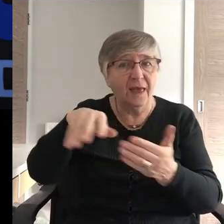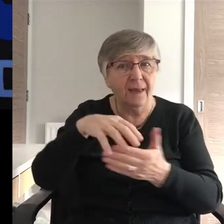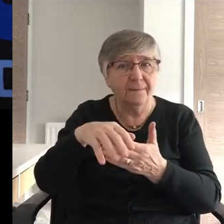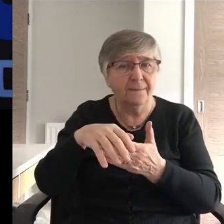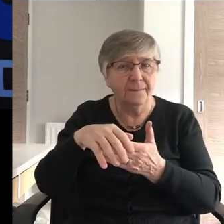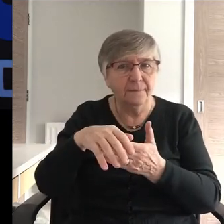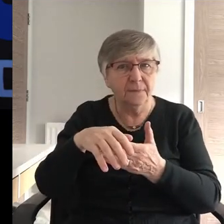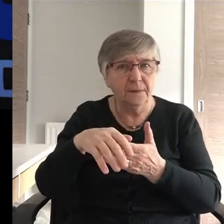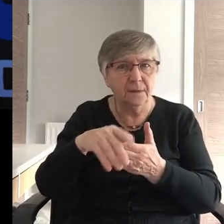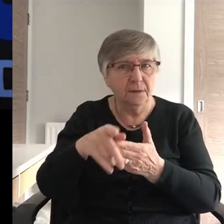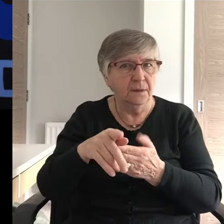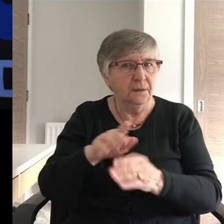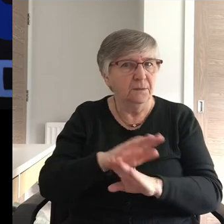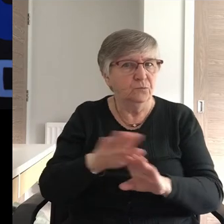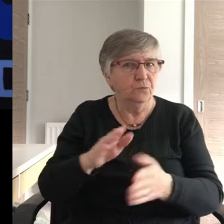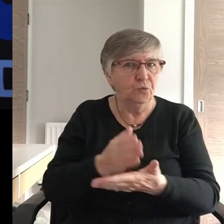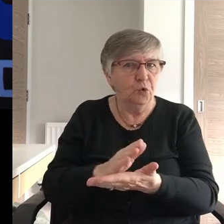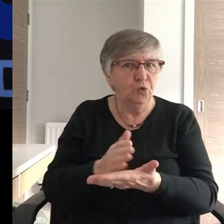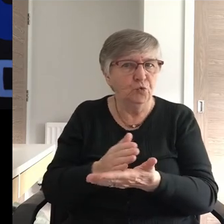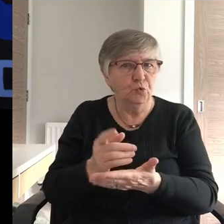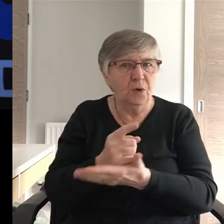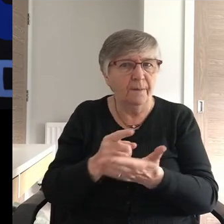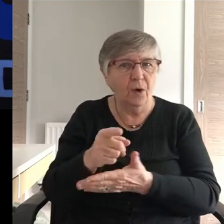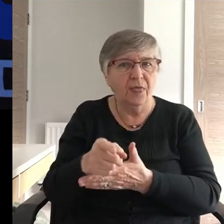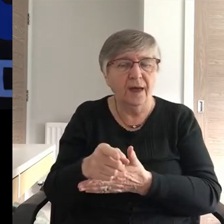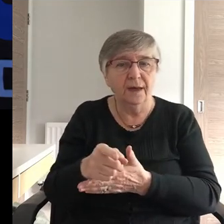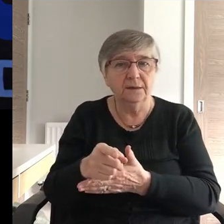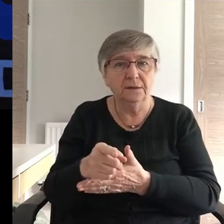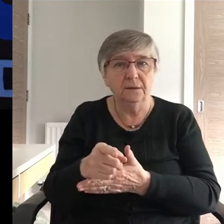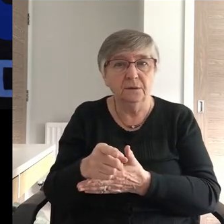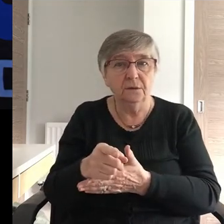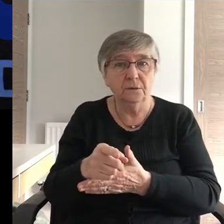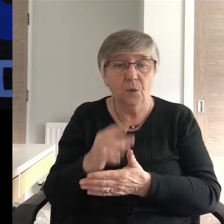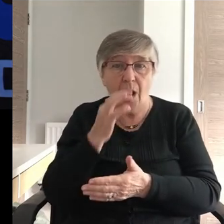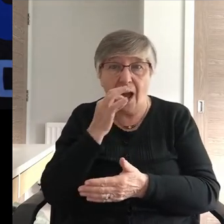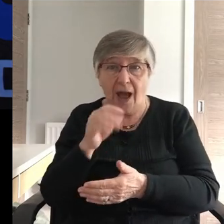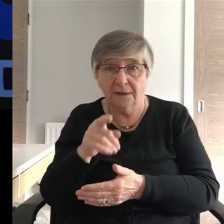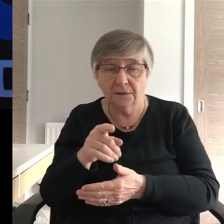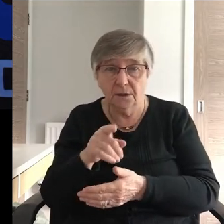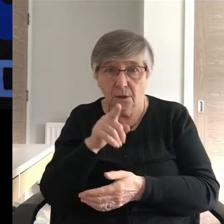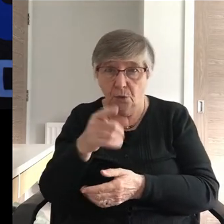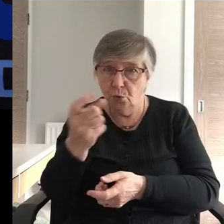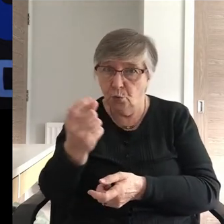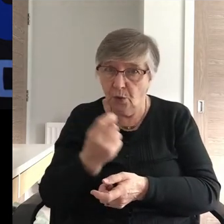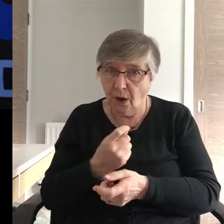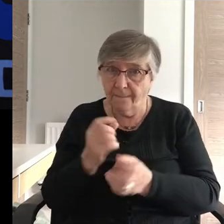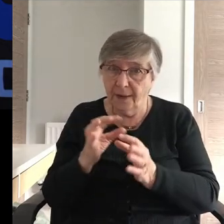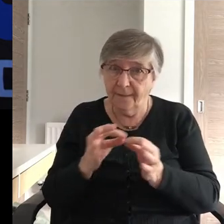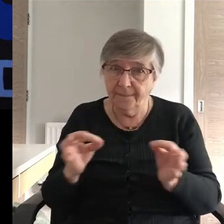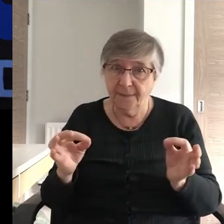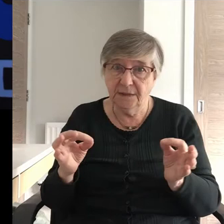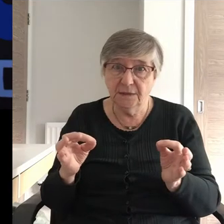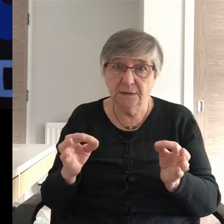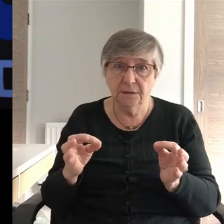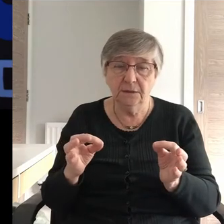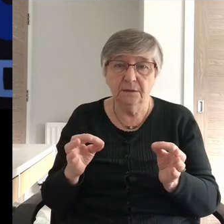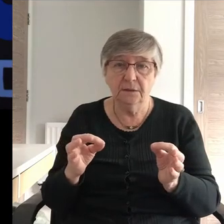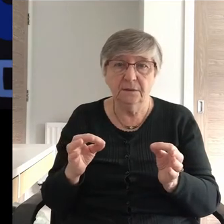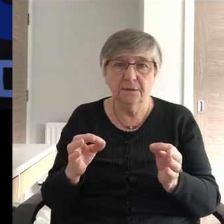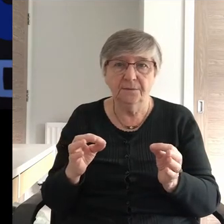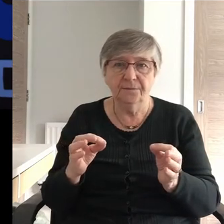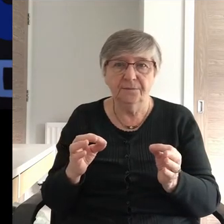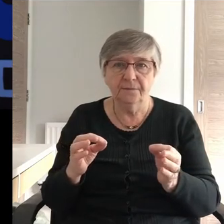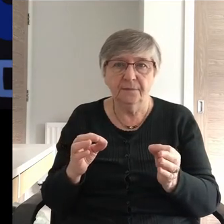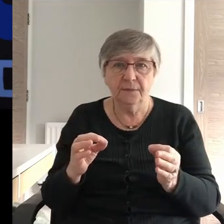city, were not at all sure about this. "Do you come in peace?" they asked. Clearly,